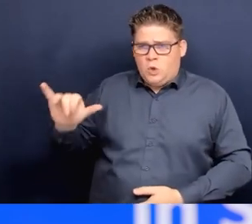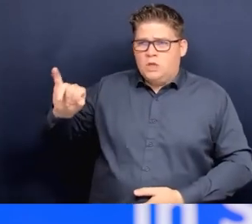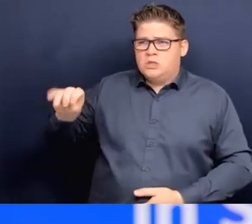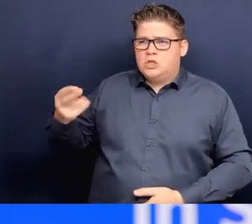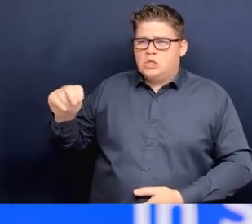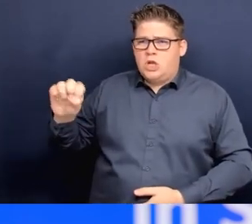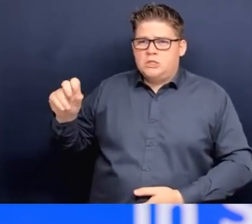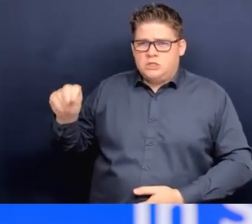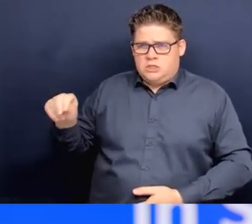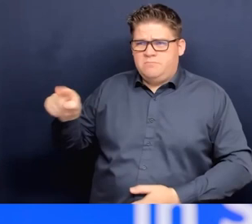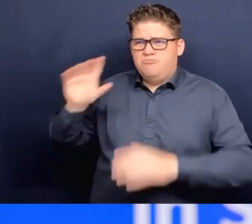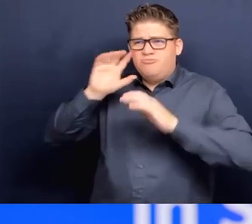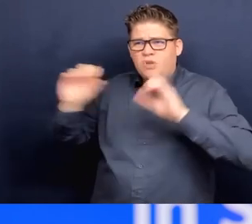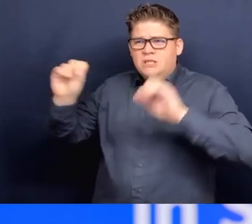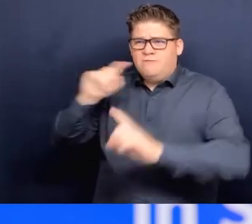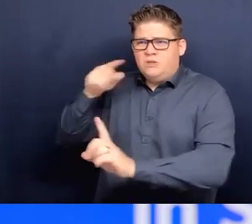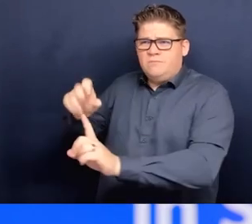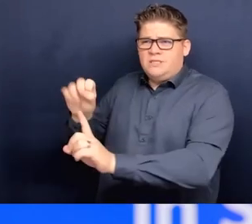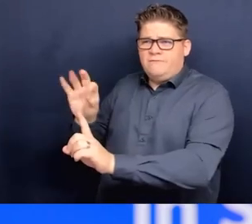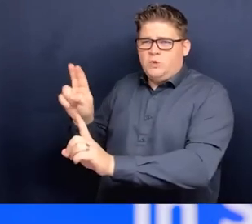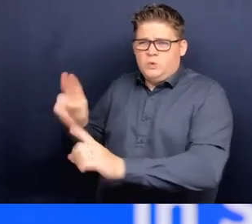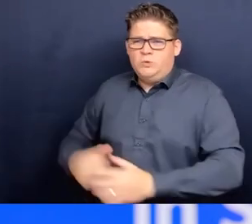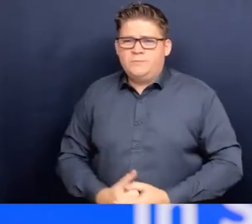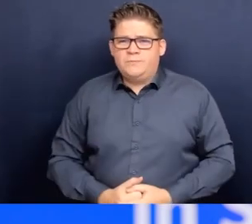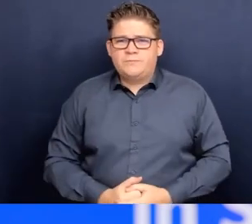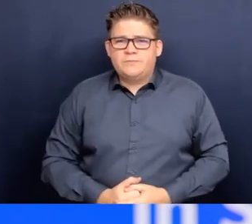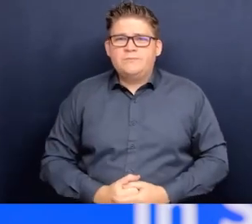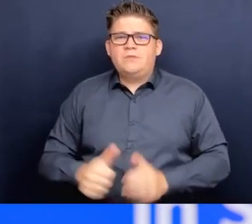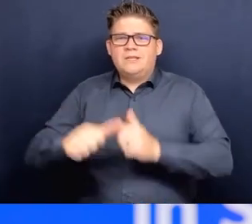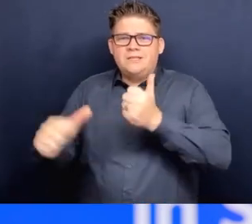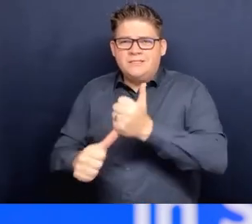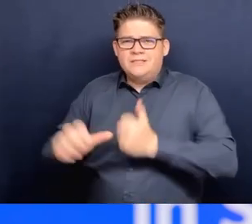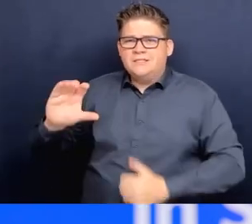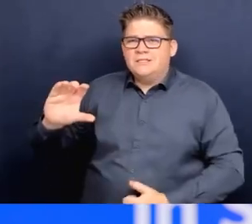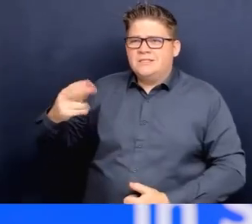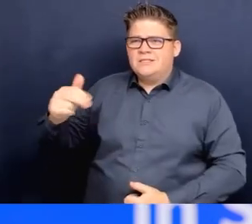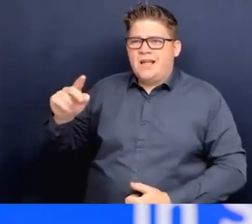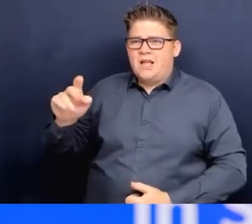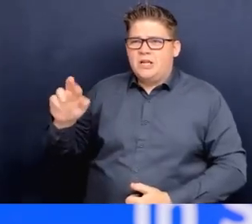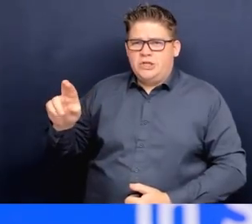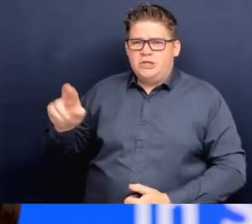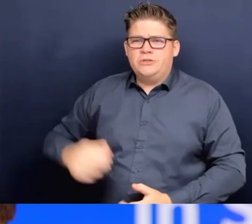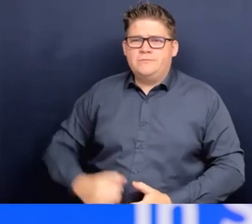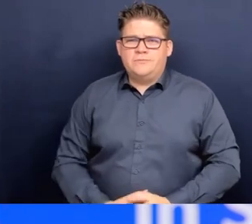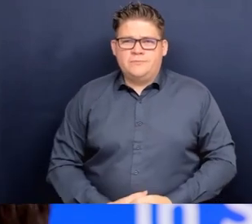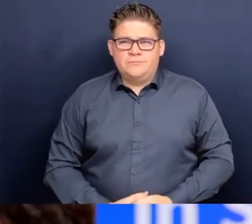in that effort, Joy Johnson, the President and Vice Chancellor of Simon Fraser University.